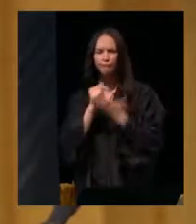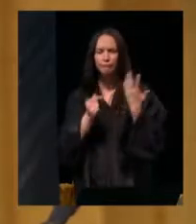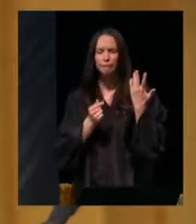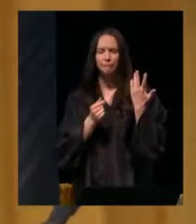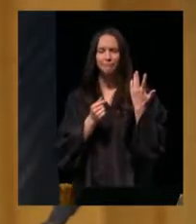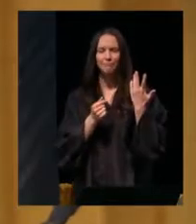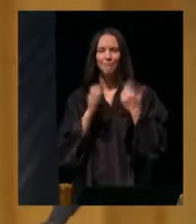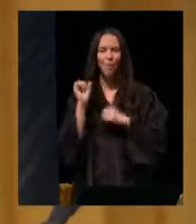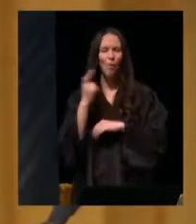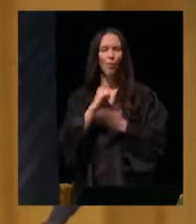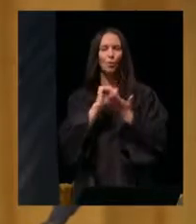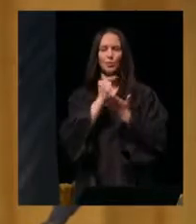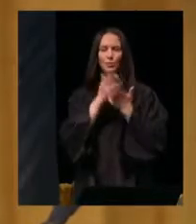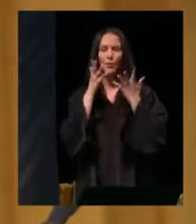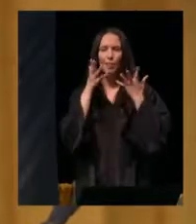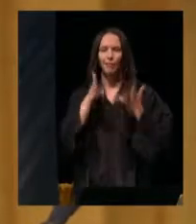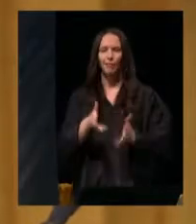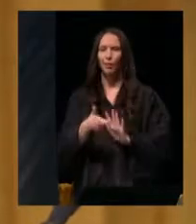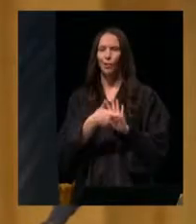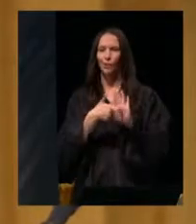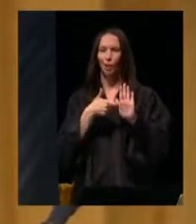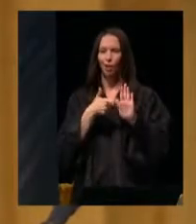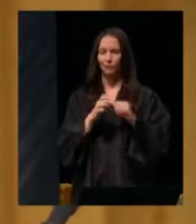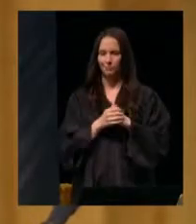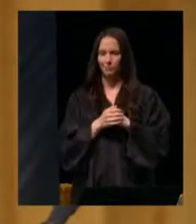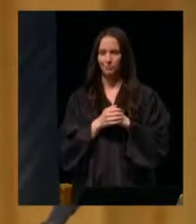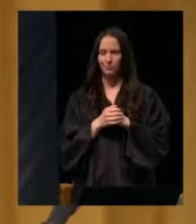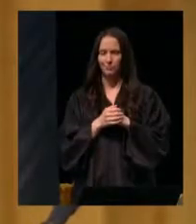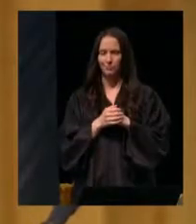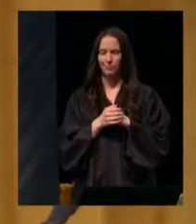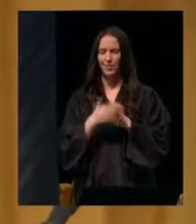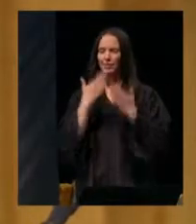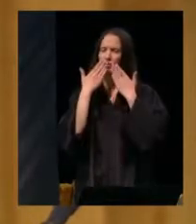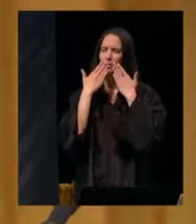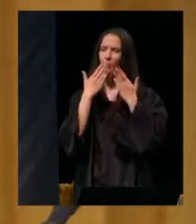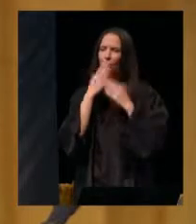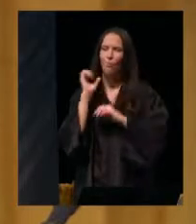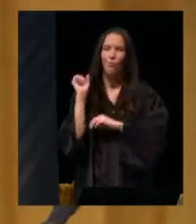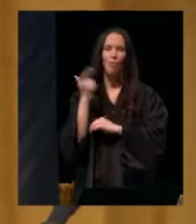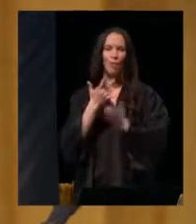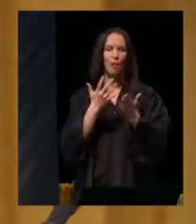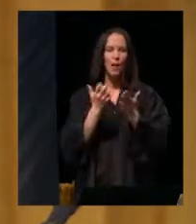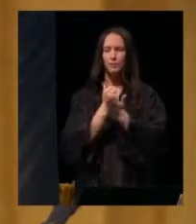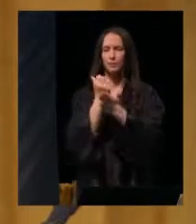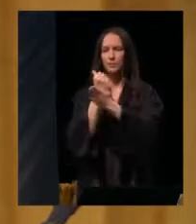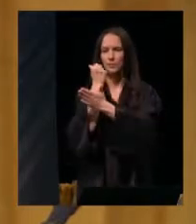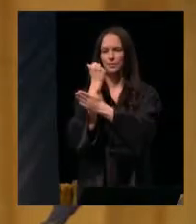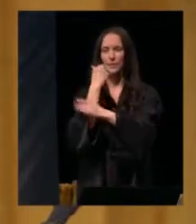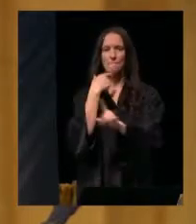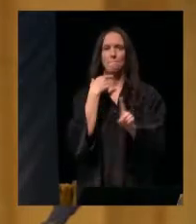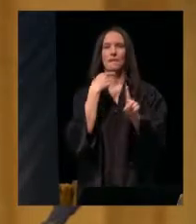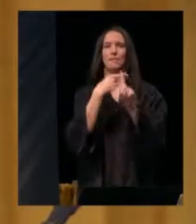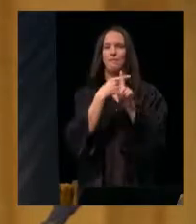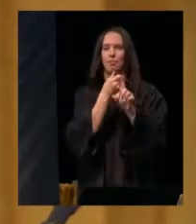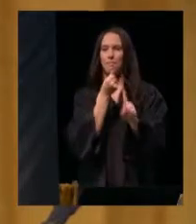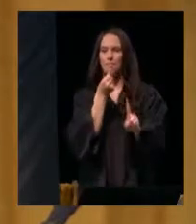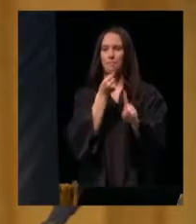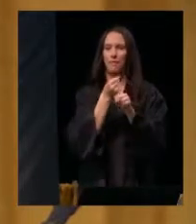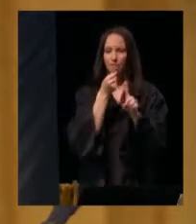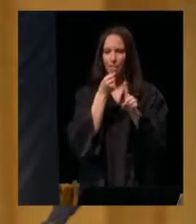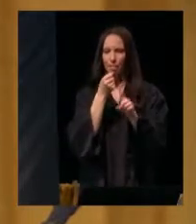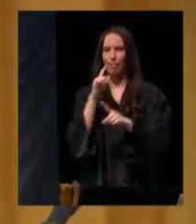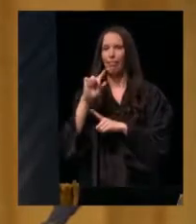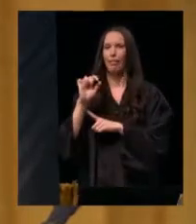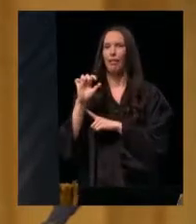leaving a legacy. And thanks to all of the opportunities provided at Fargo South, it's a positive, impactful